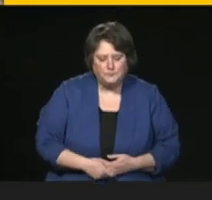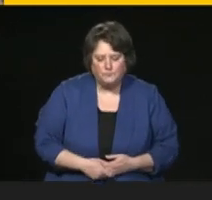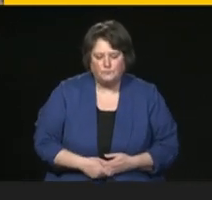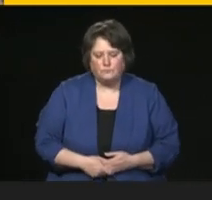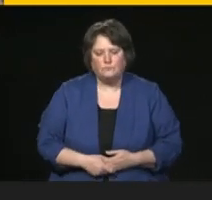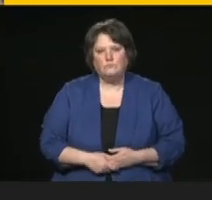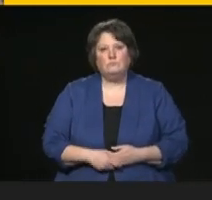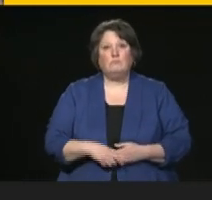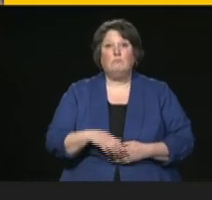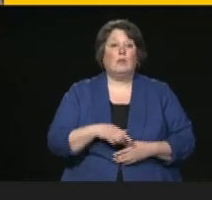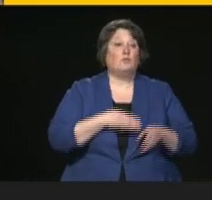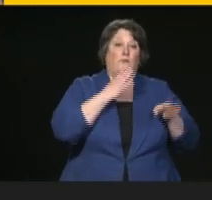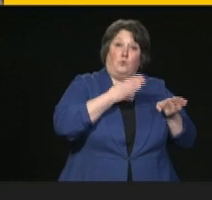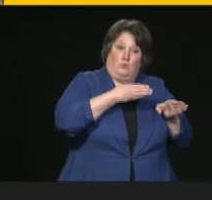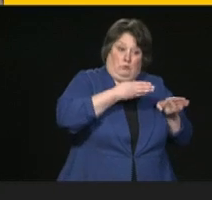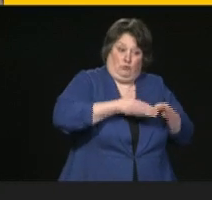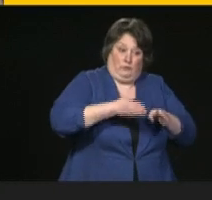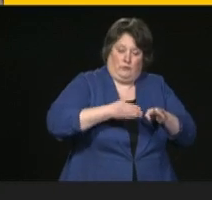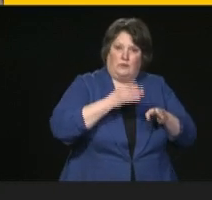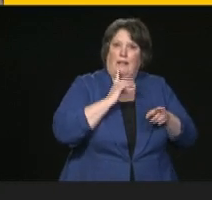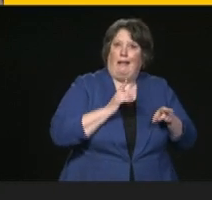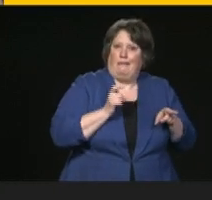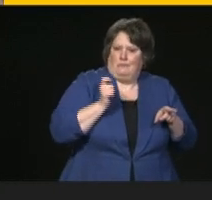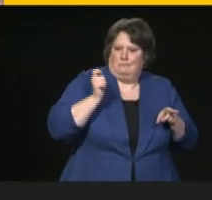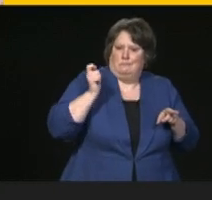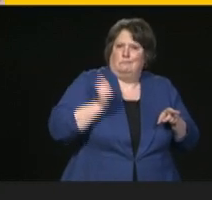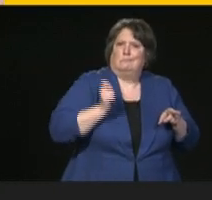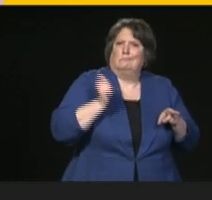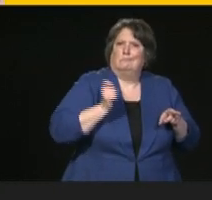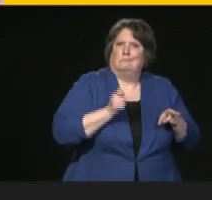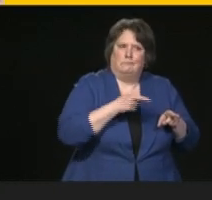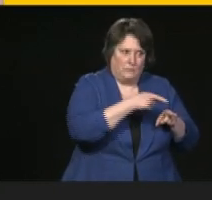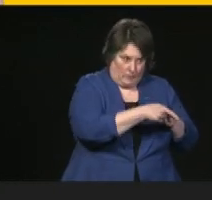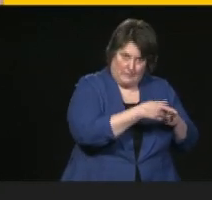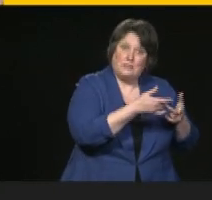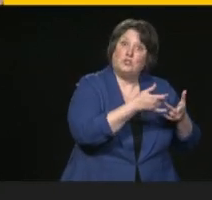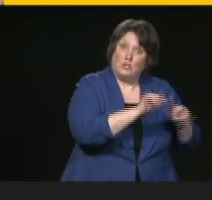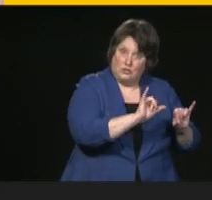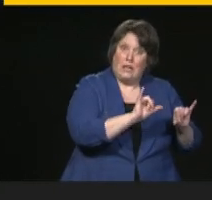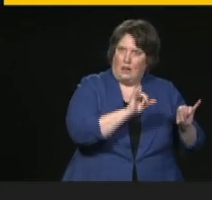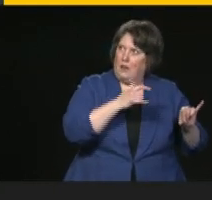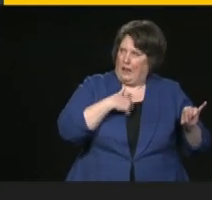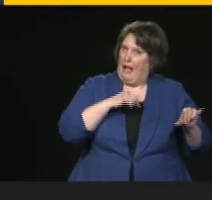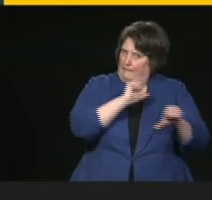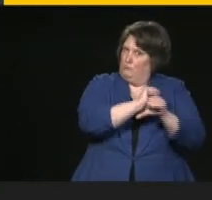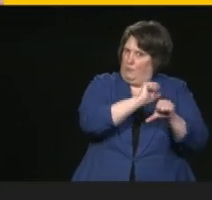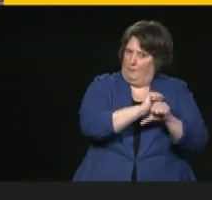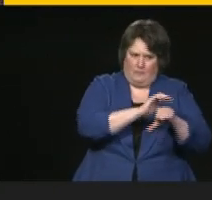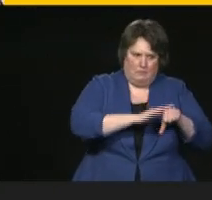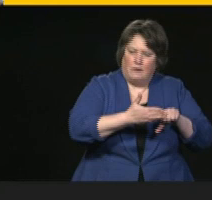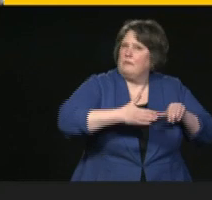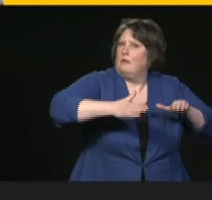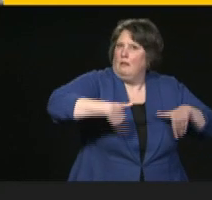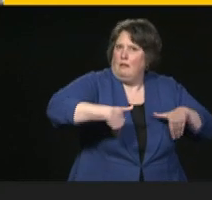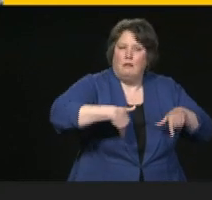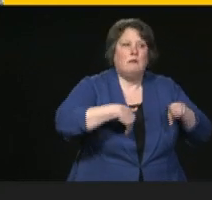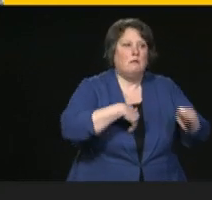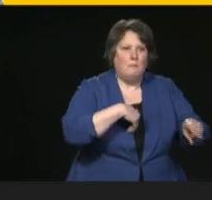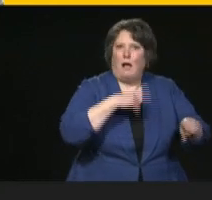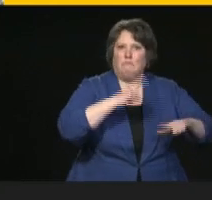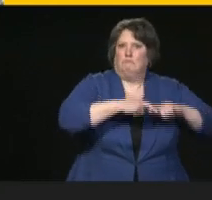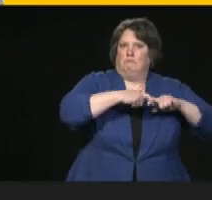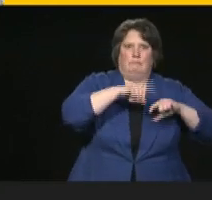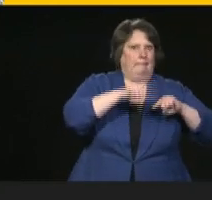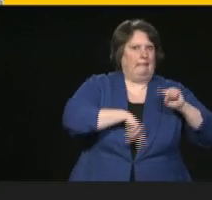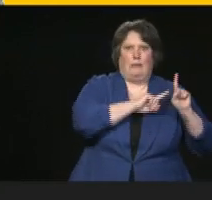employees who are still employed but are not receiving income because of disruptions to their work. That can be because of anything